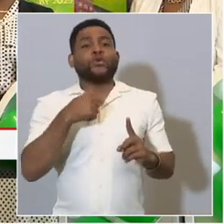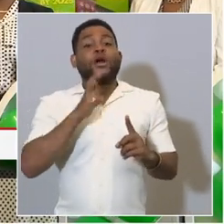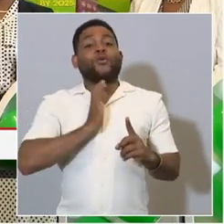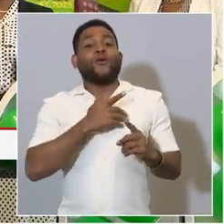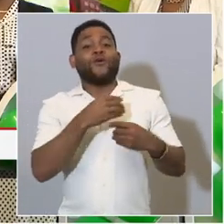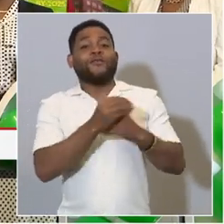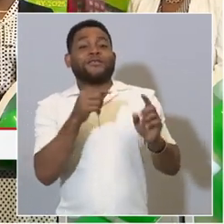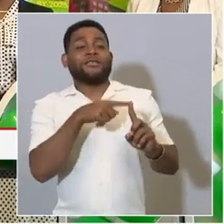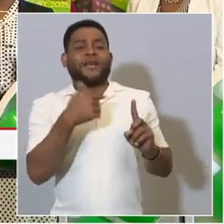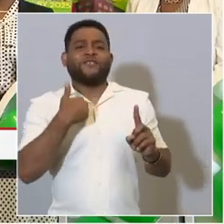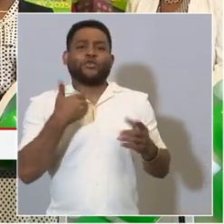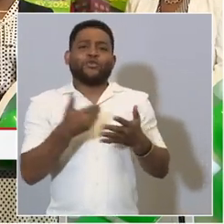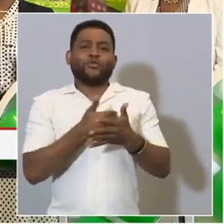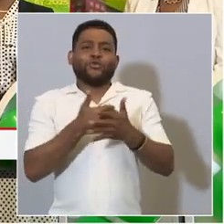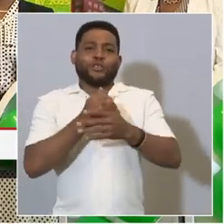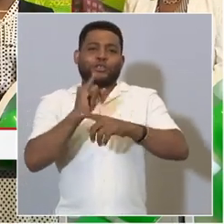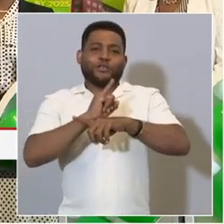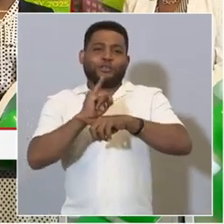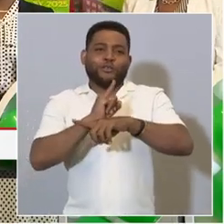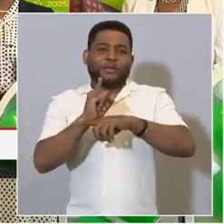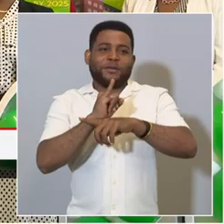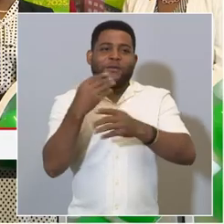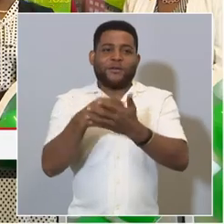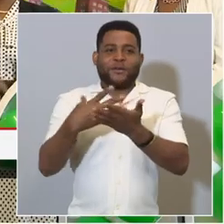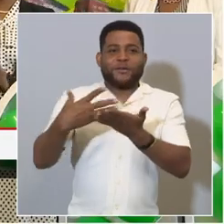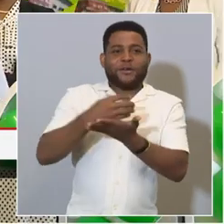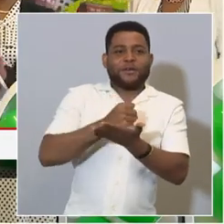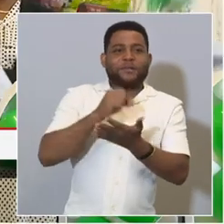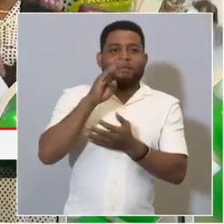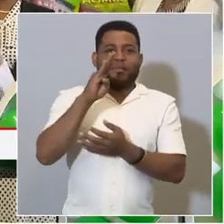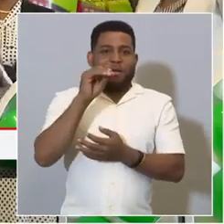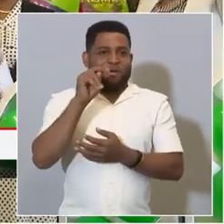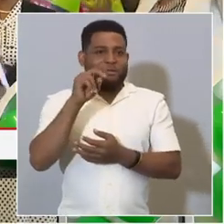support the production of more housing, affordable housing.